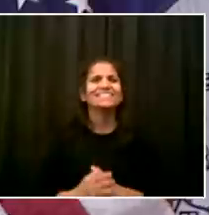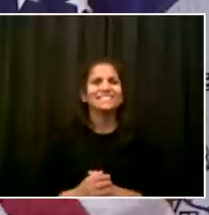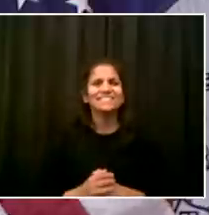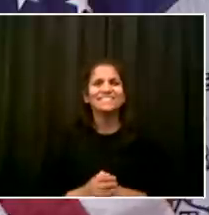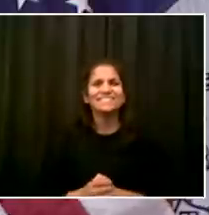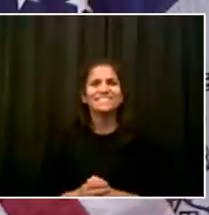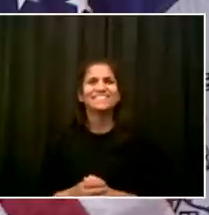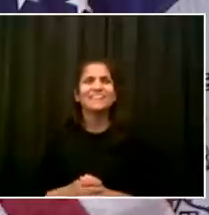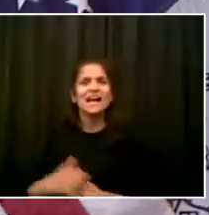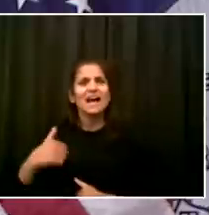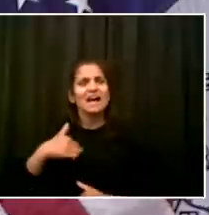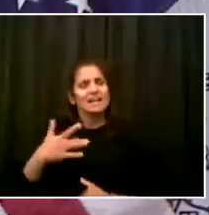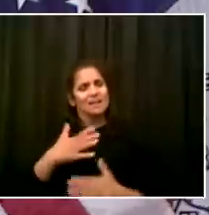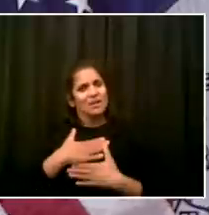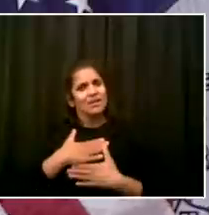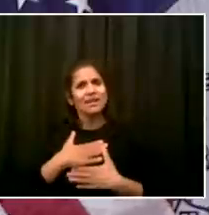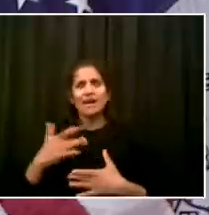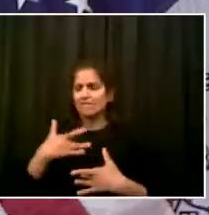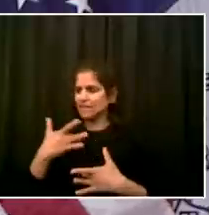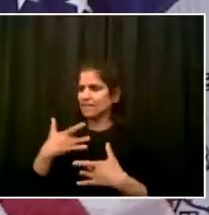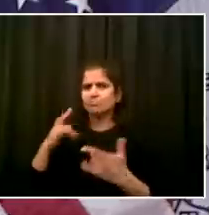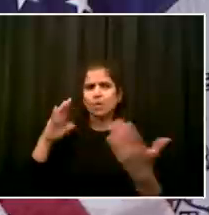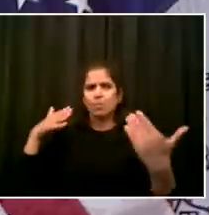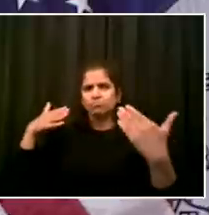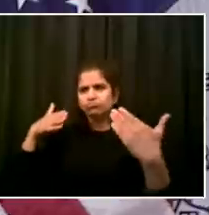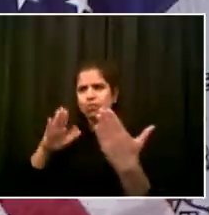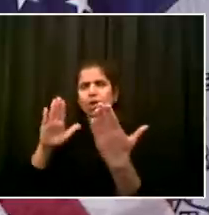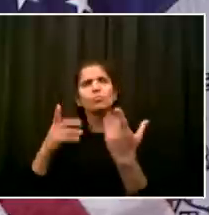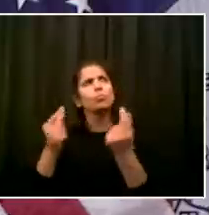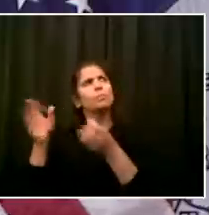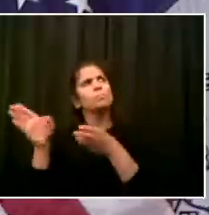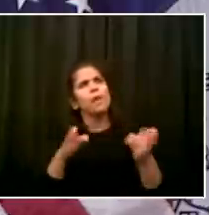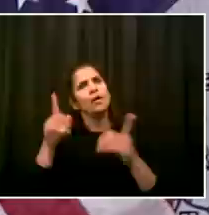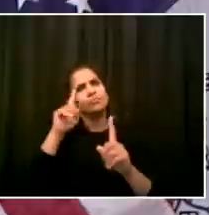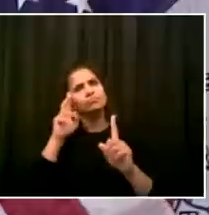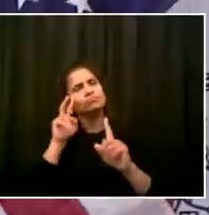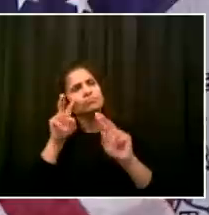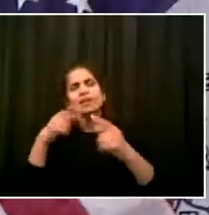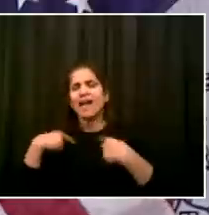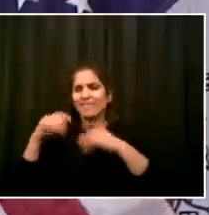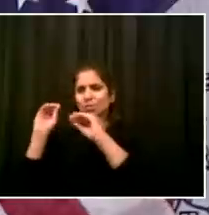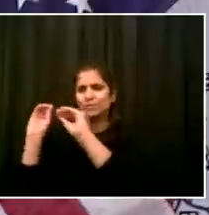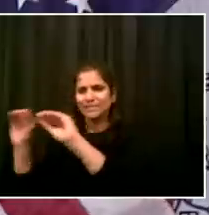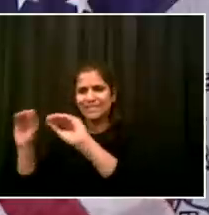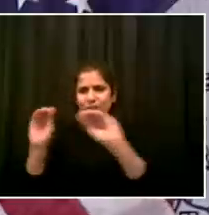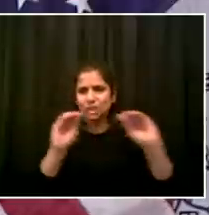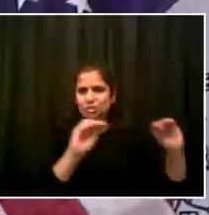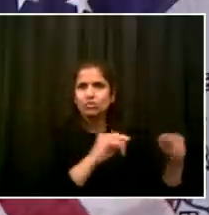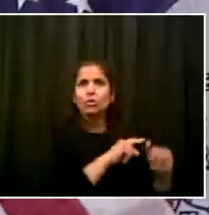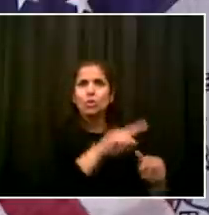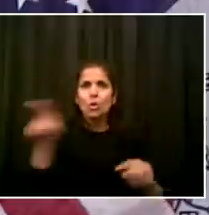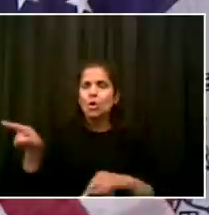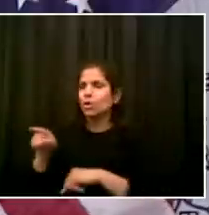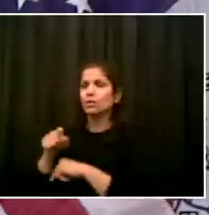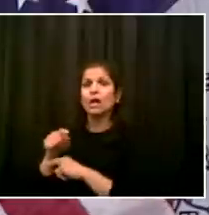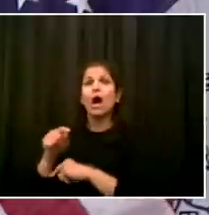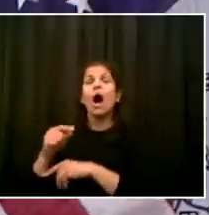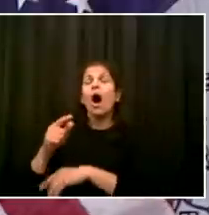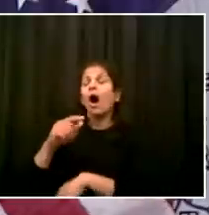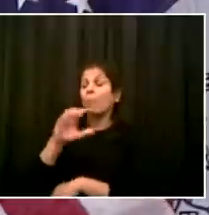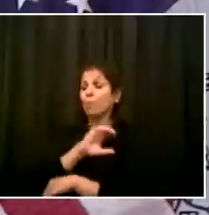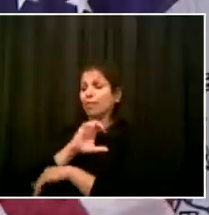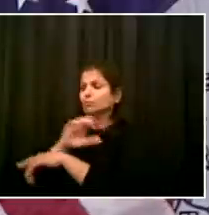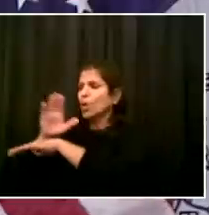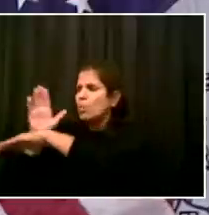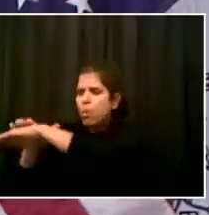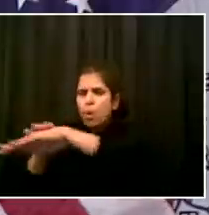do cooperation through compliance, always having summonses and unfortunately arrests